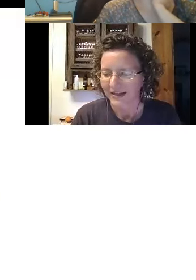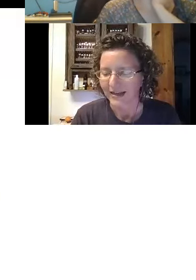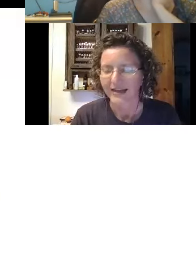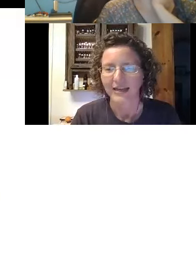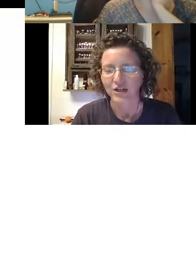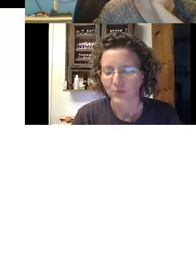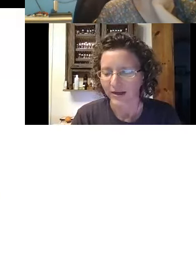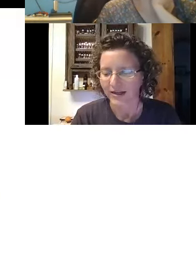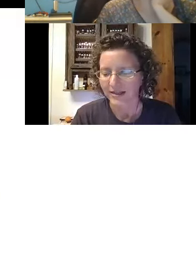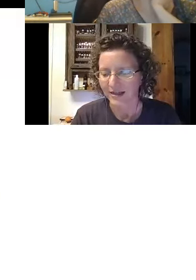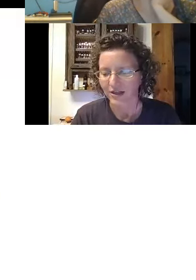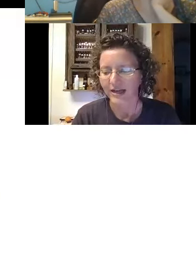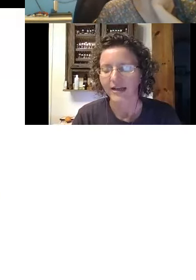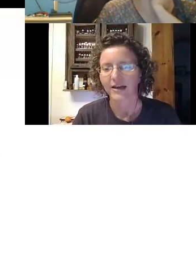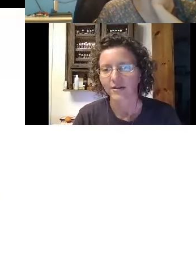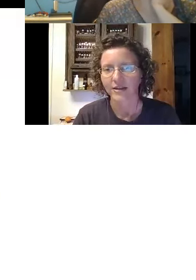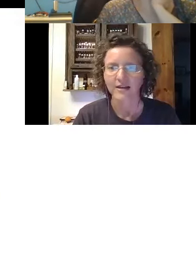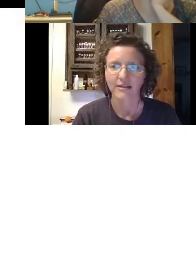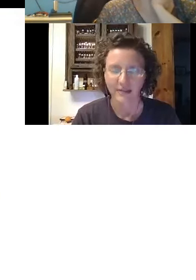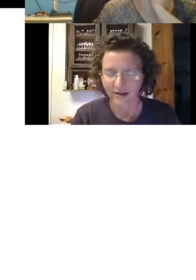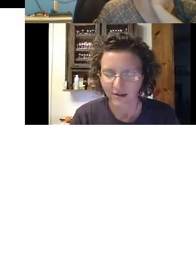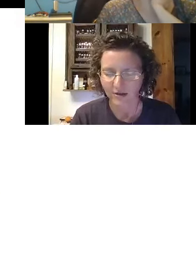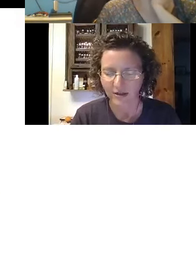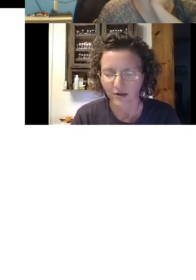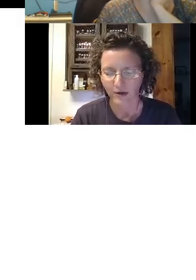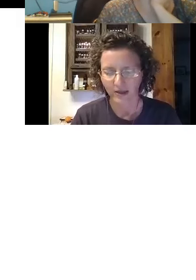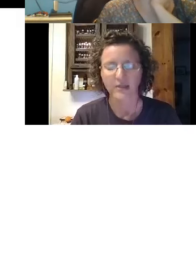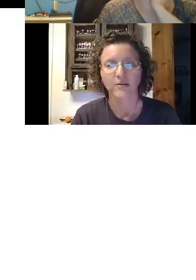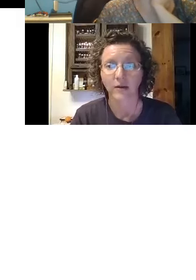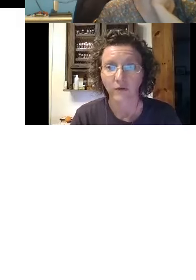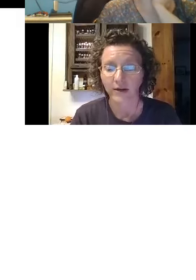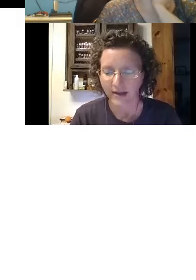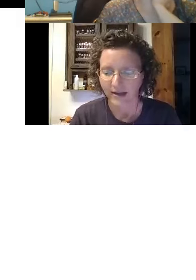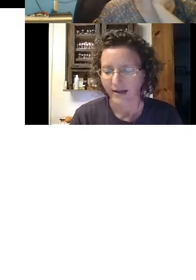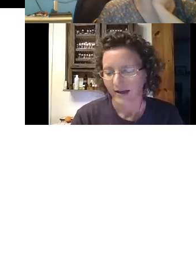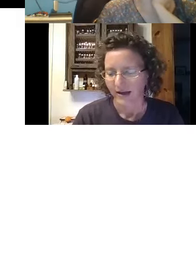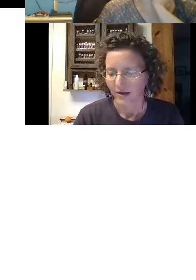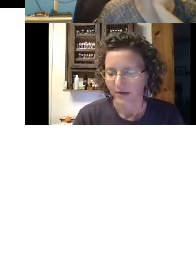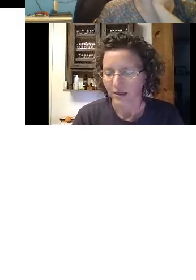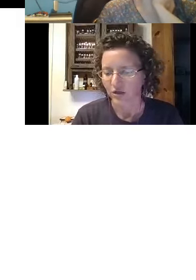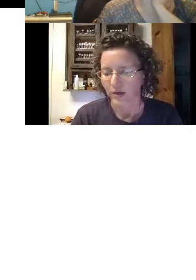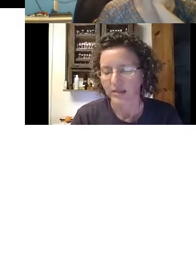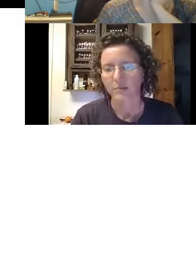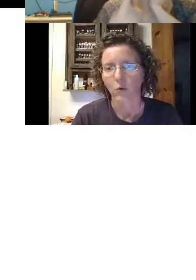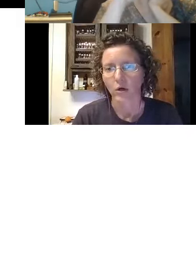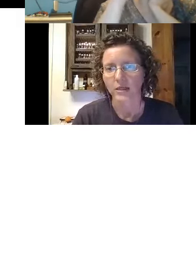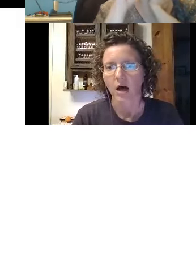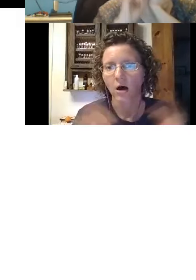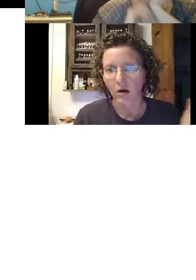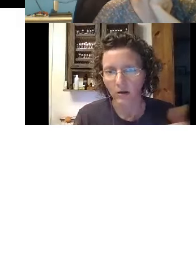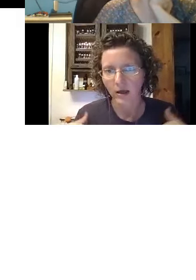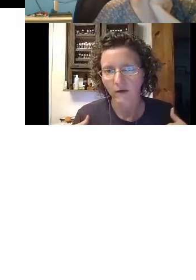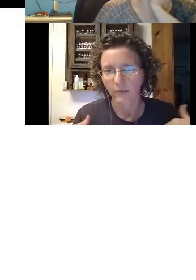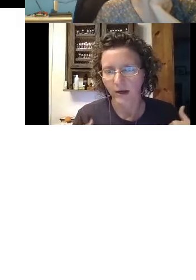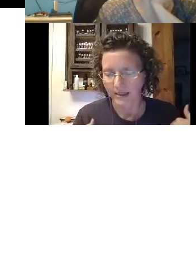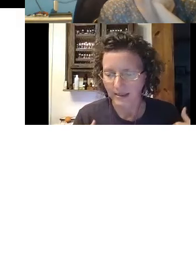But Ningxia Red is such a healthy thing to treat your body to every day. Ningxia Red supports